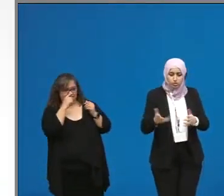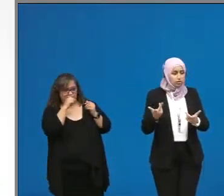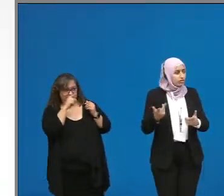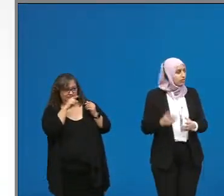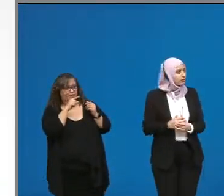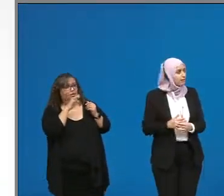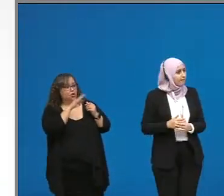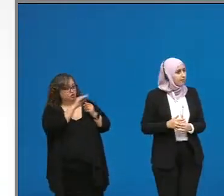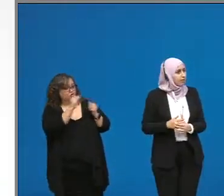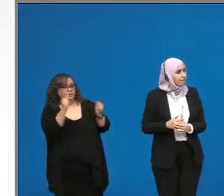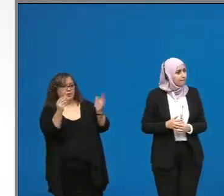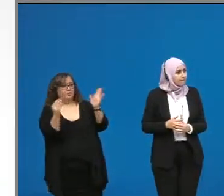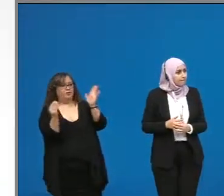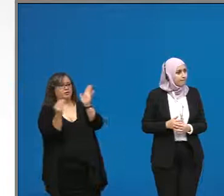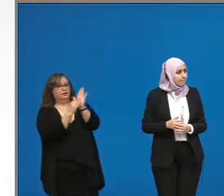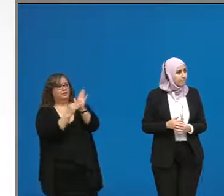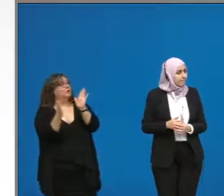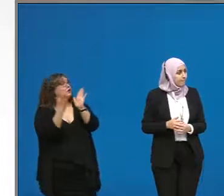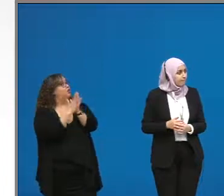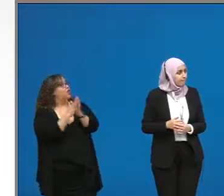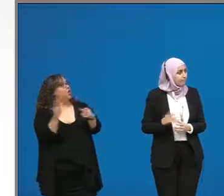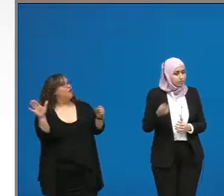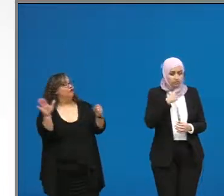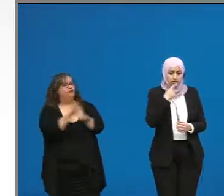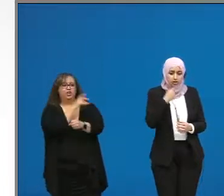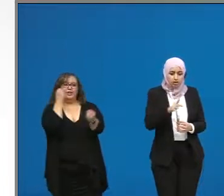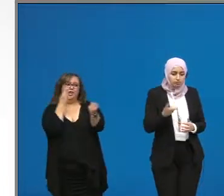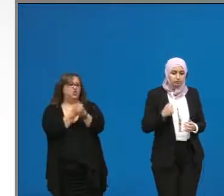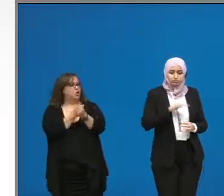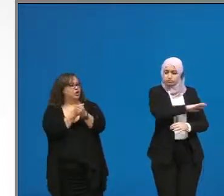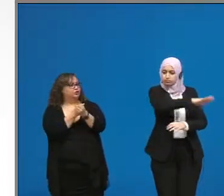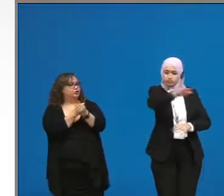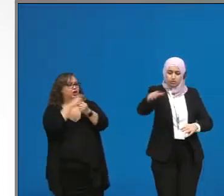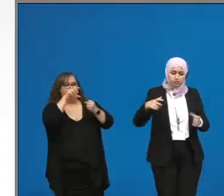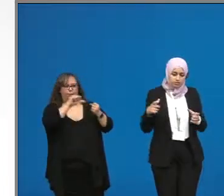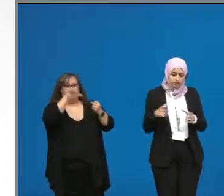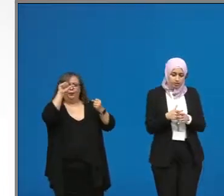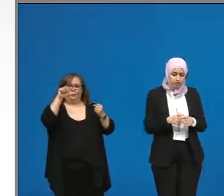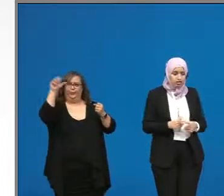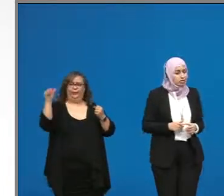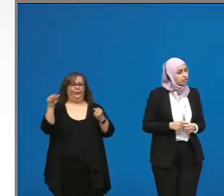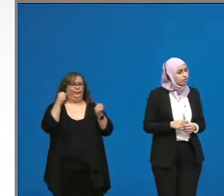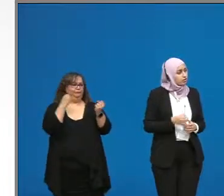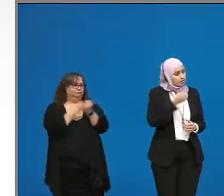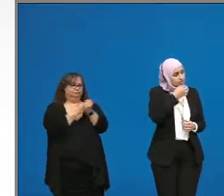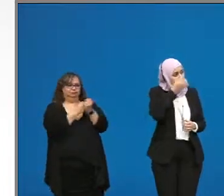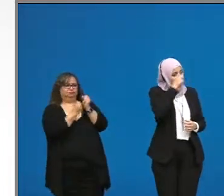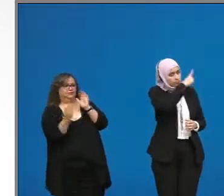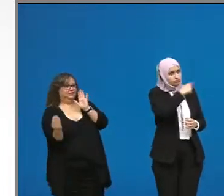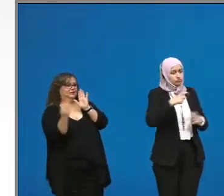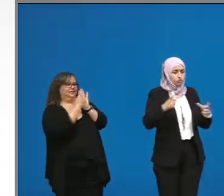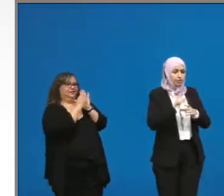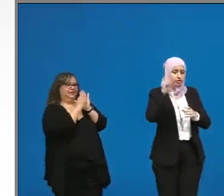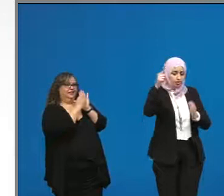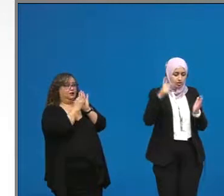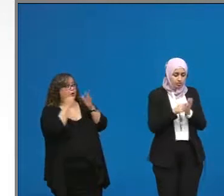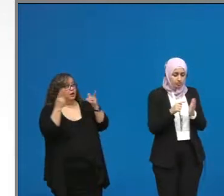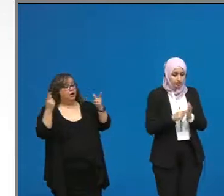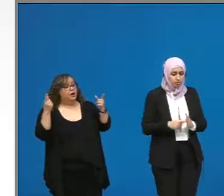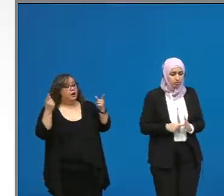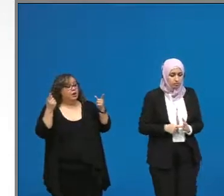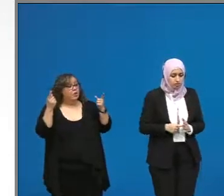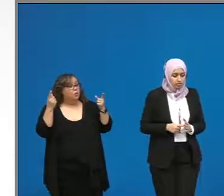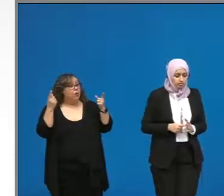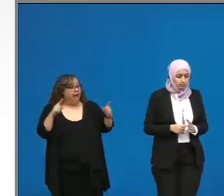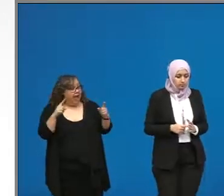endorsed by the Arthritic Association of America. So it was placed on the packaging. Do you know what happened to sales